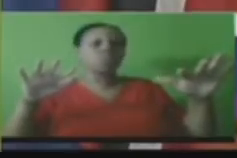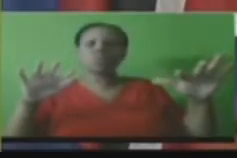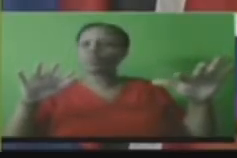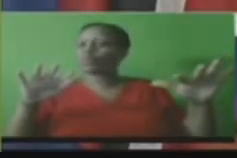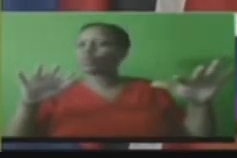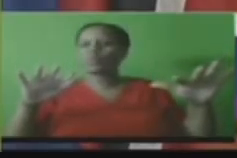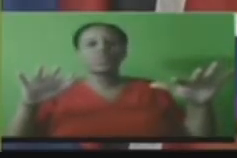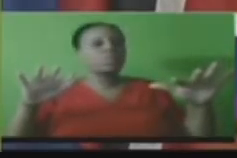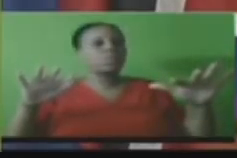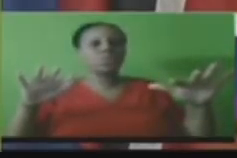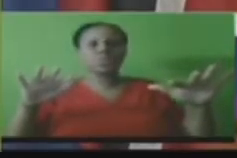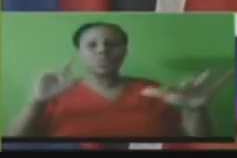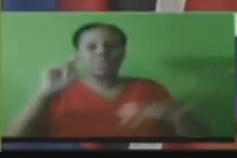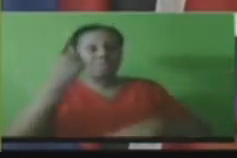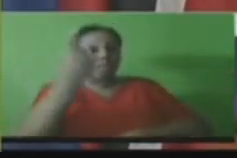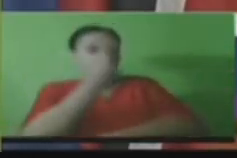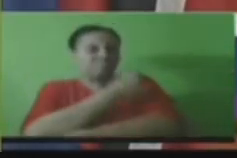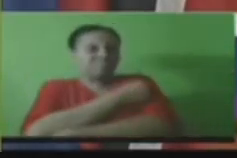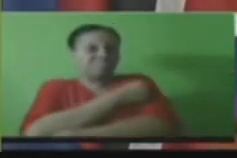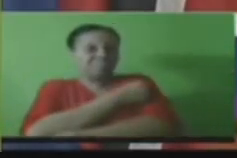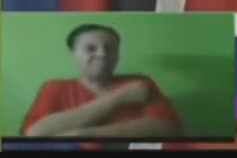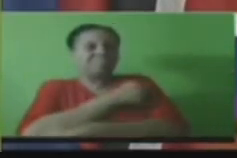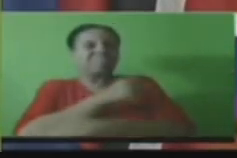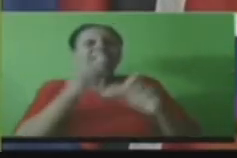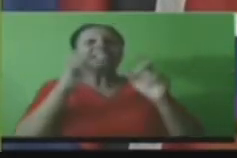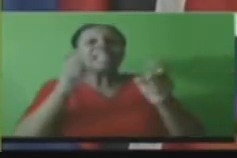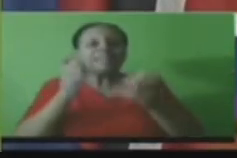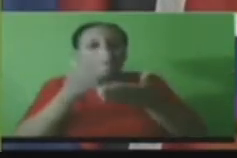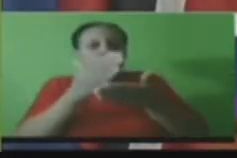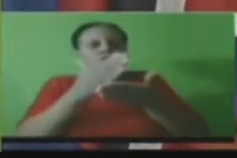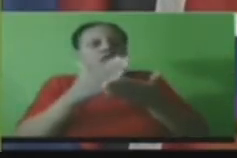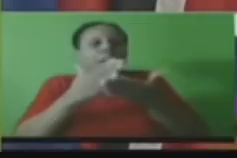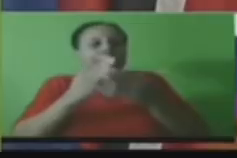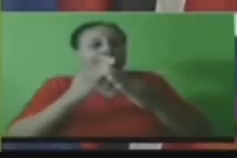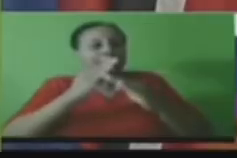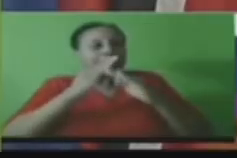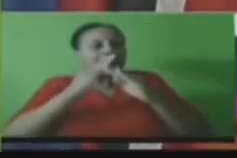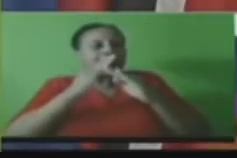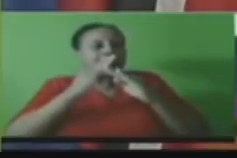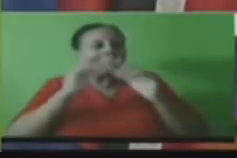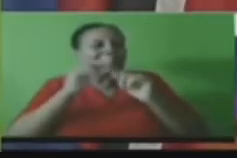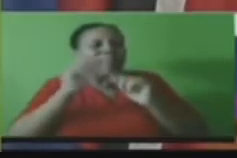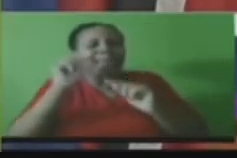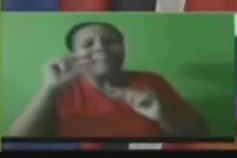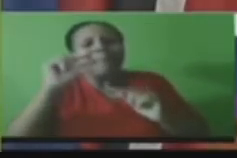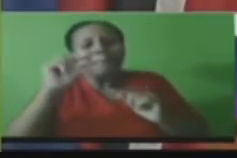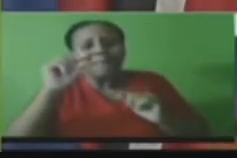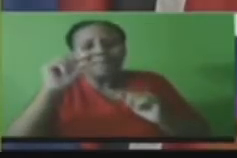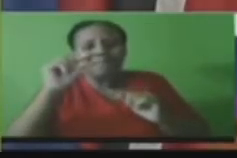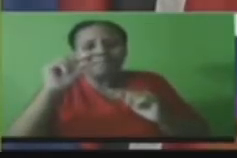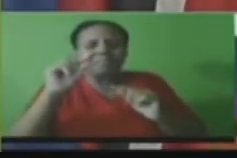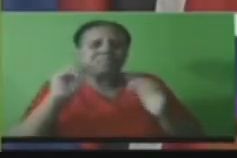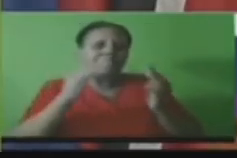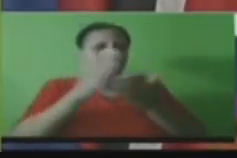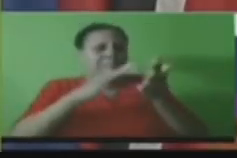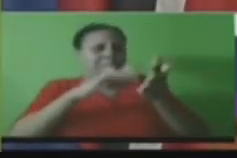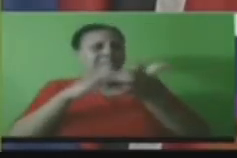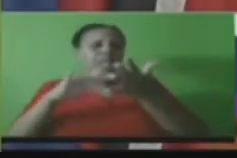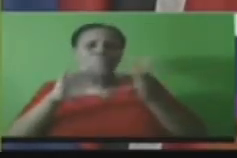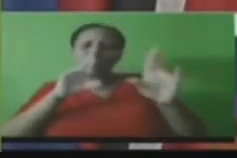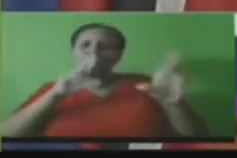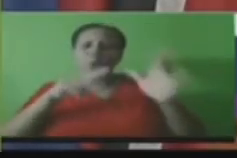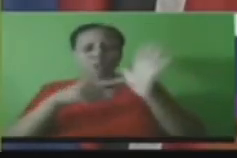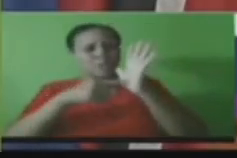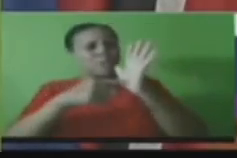gives some protection, as low in some studies as 30%. So it is